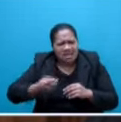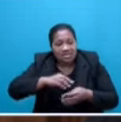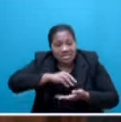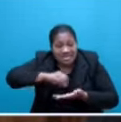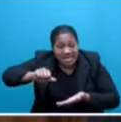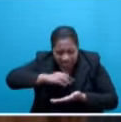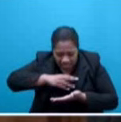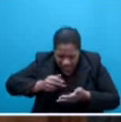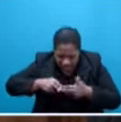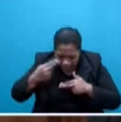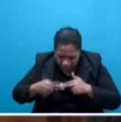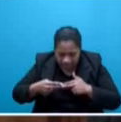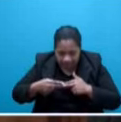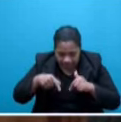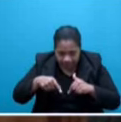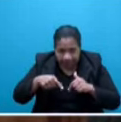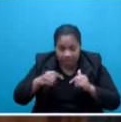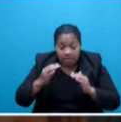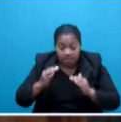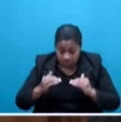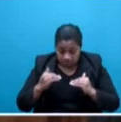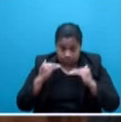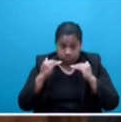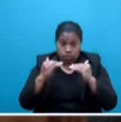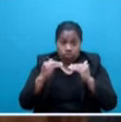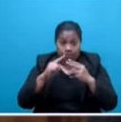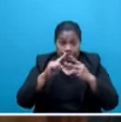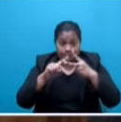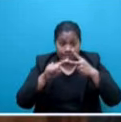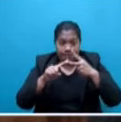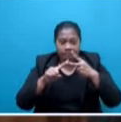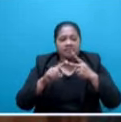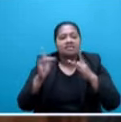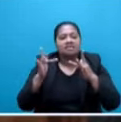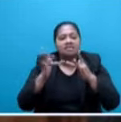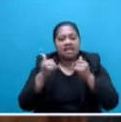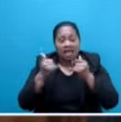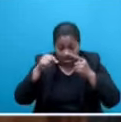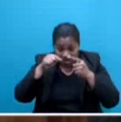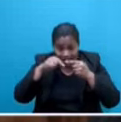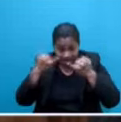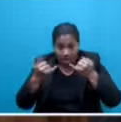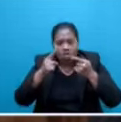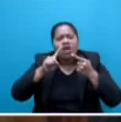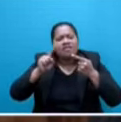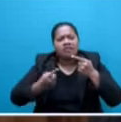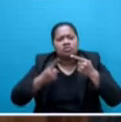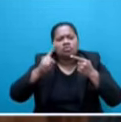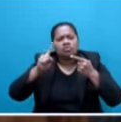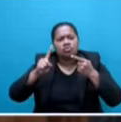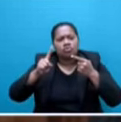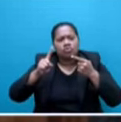location. Stage 2 is called single line. At this stage, between 1,000 to 1,500 varieties